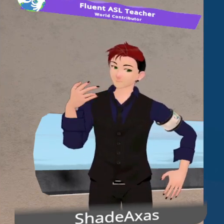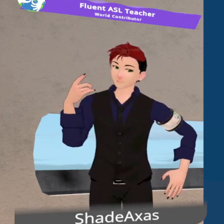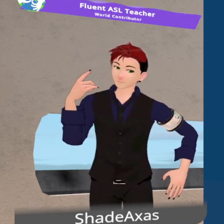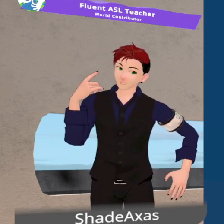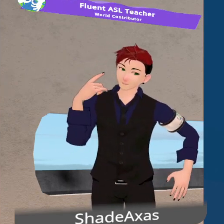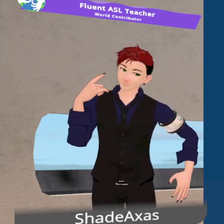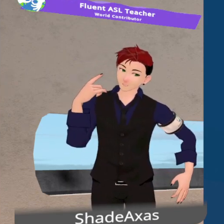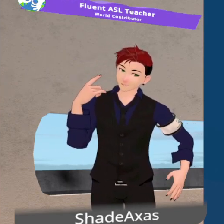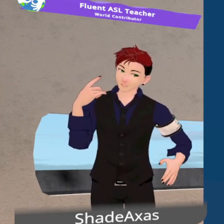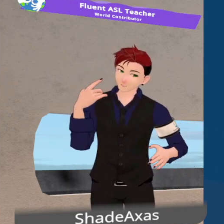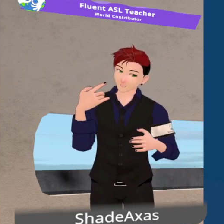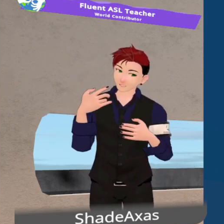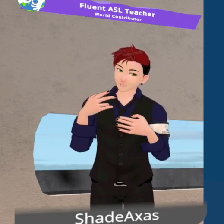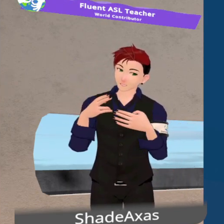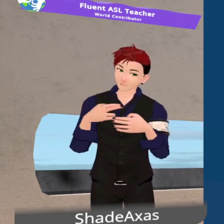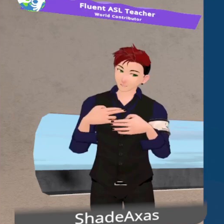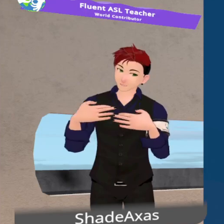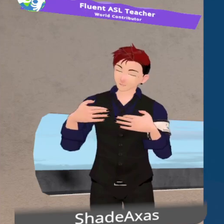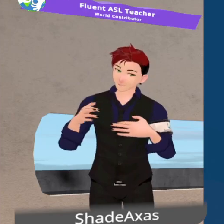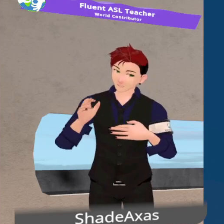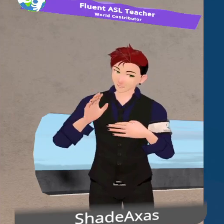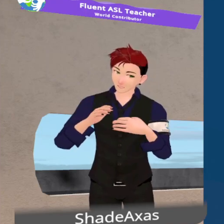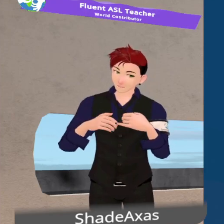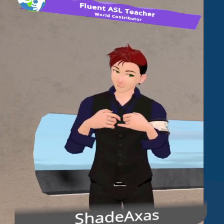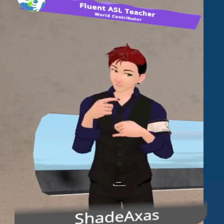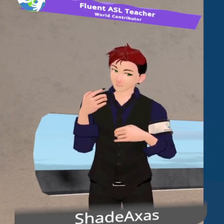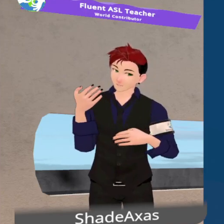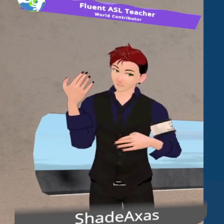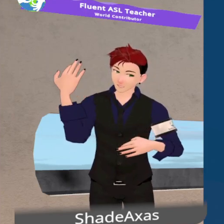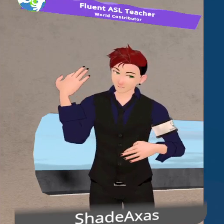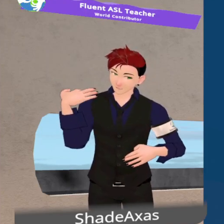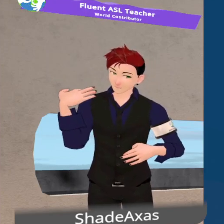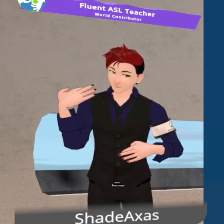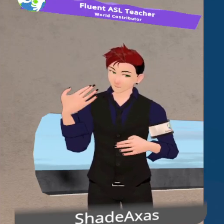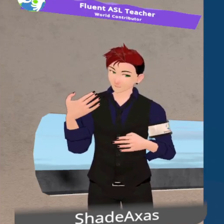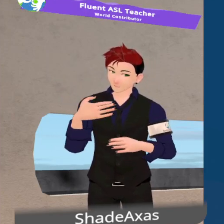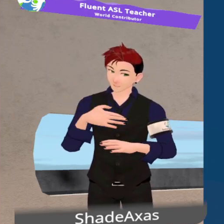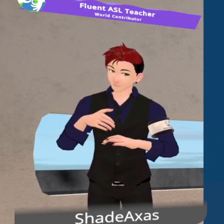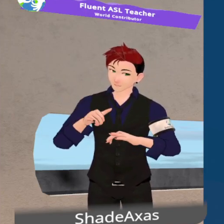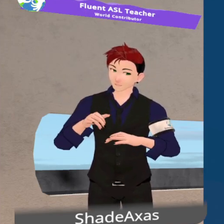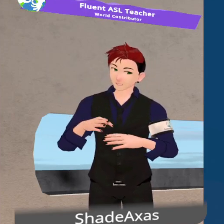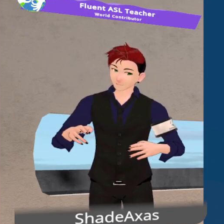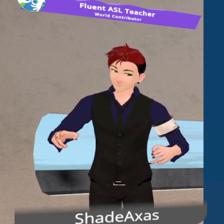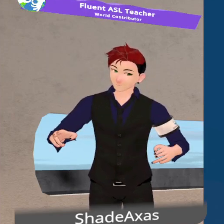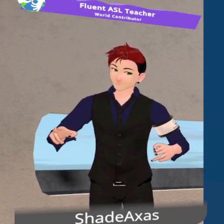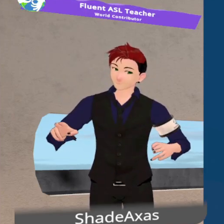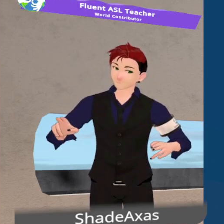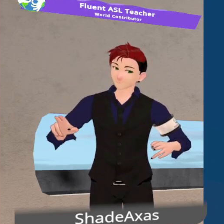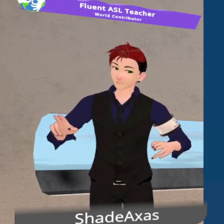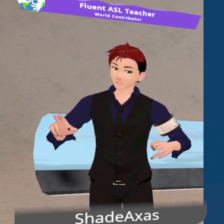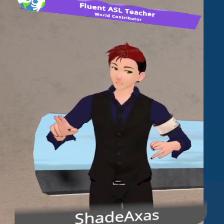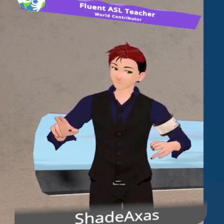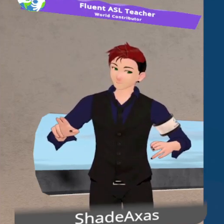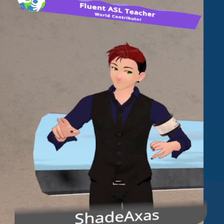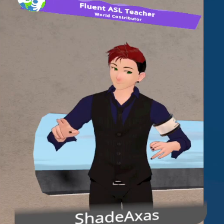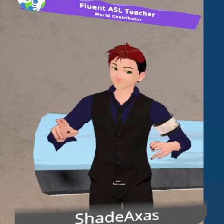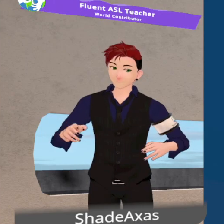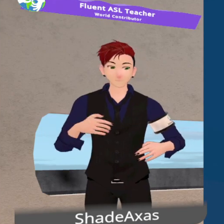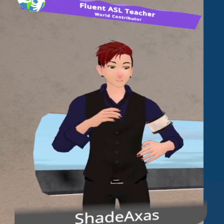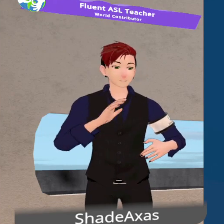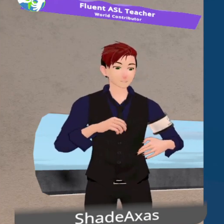So I'm pretty sure I know like what kind of avatar you're talking about because I used to have some before I was on Index.